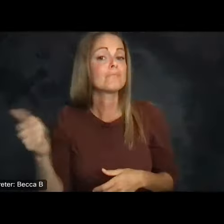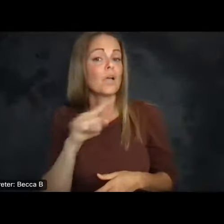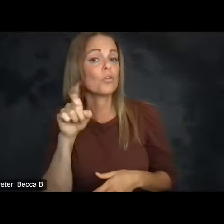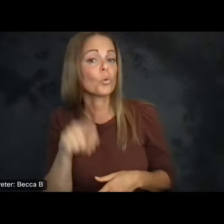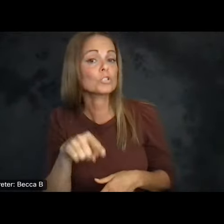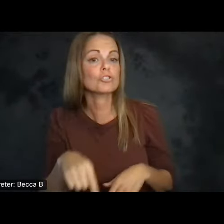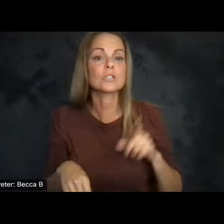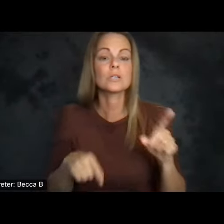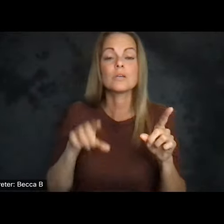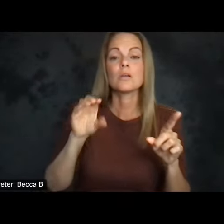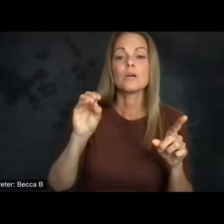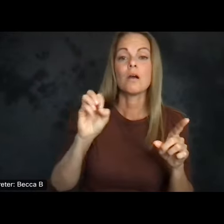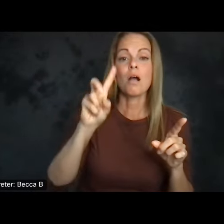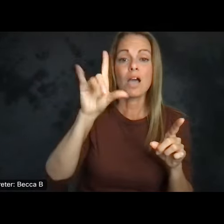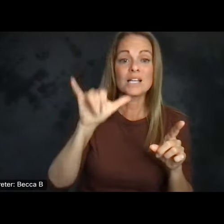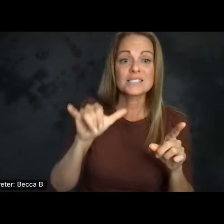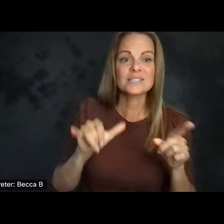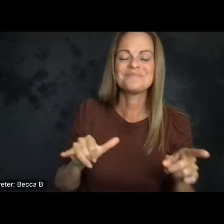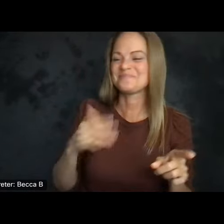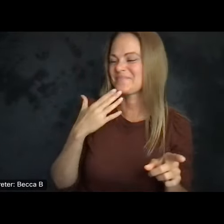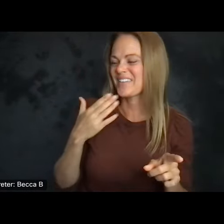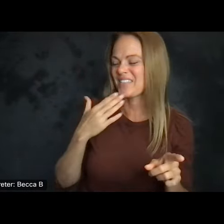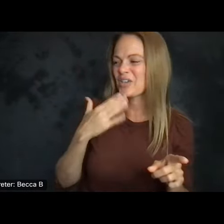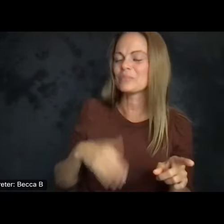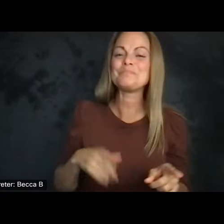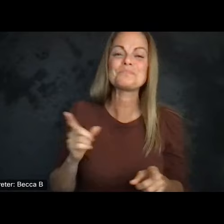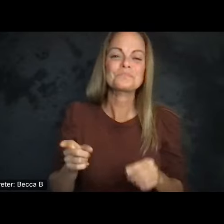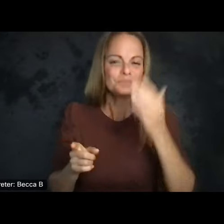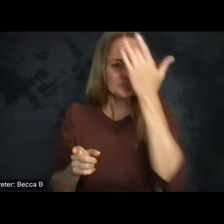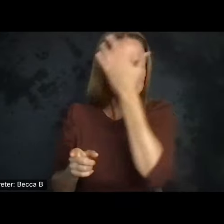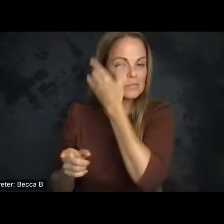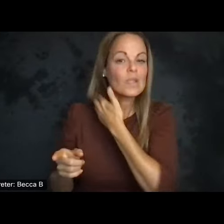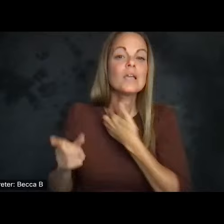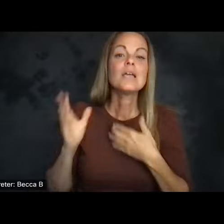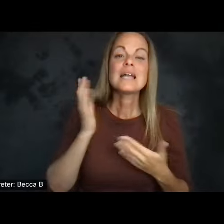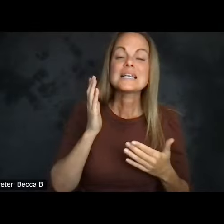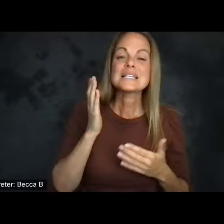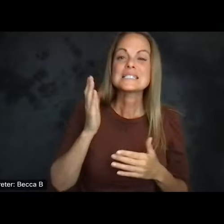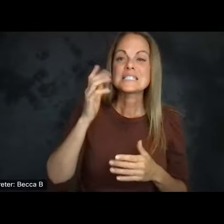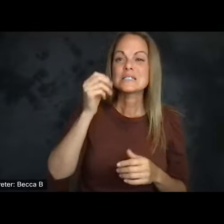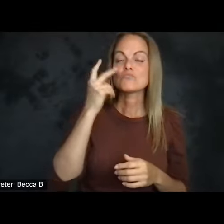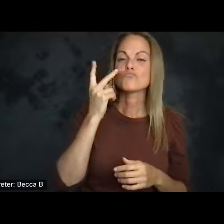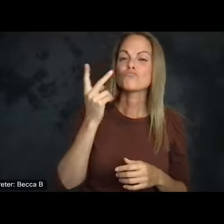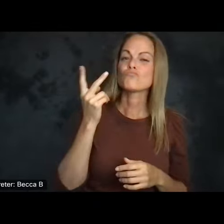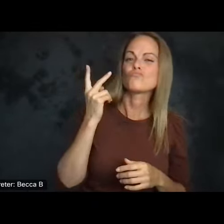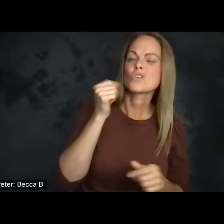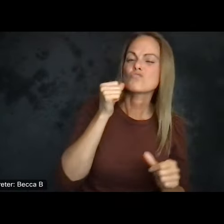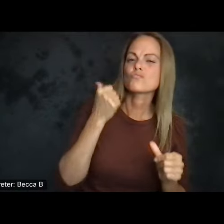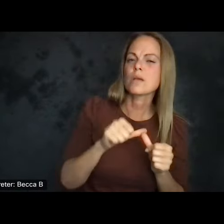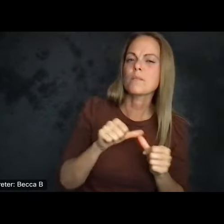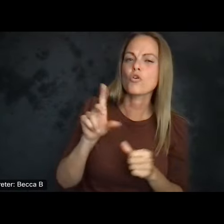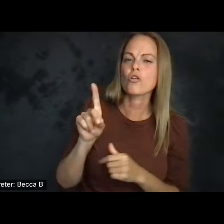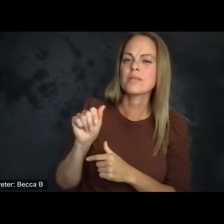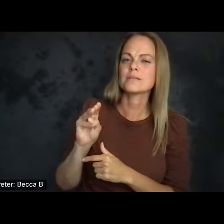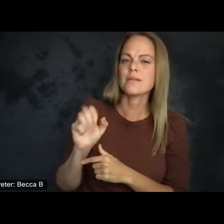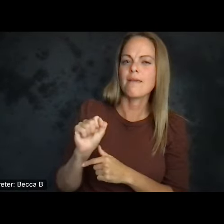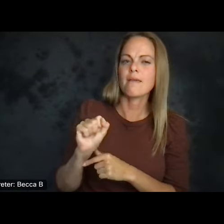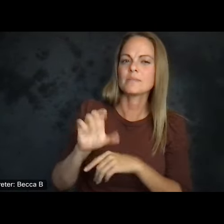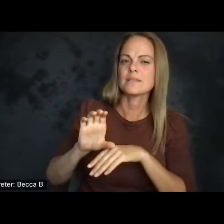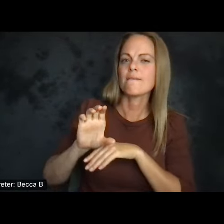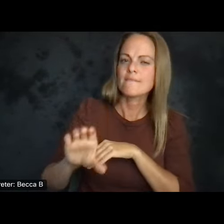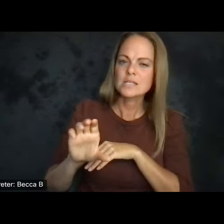Mr. Osley. Thank you, Mr. Chair. I seem to recall the dams, the investment that had already